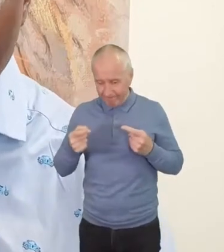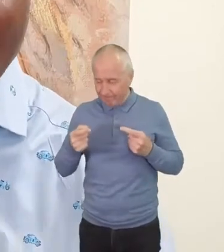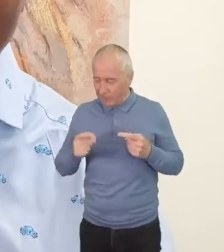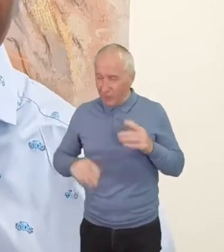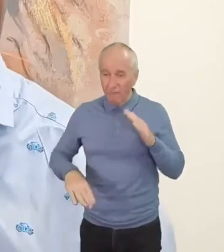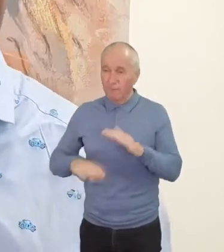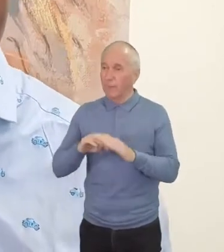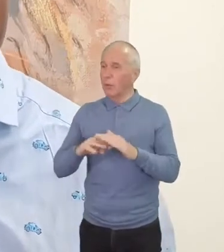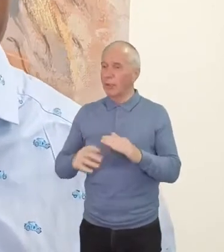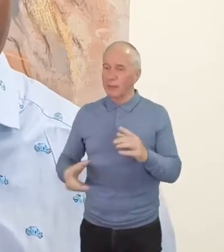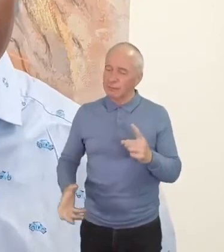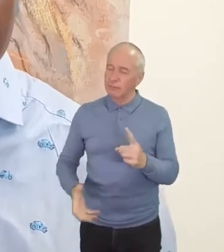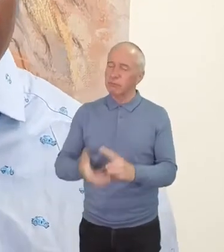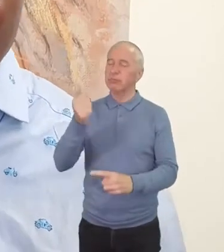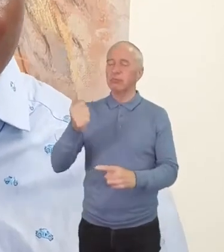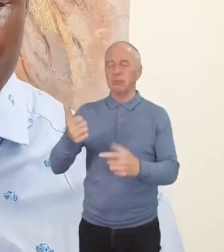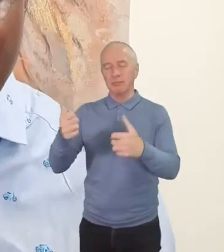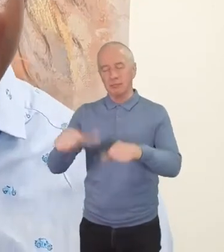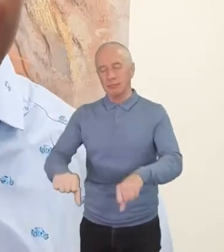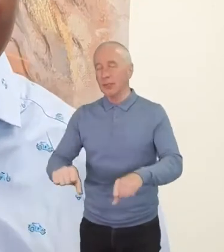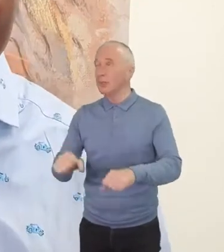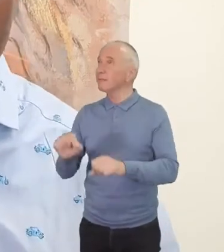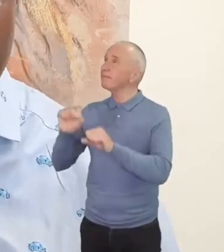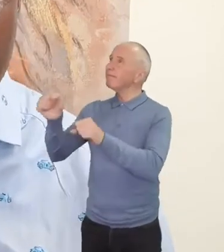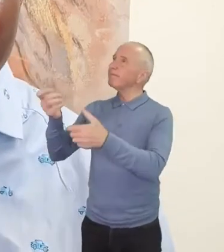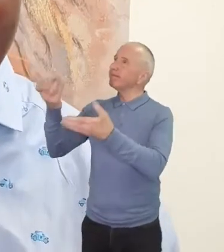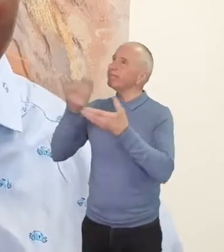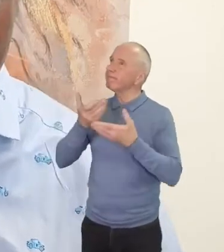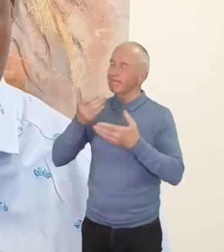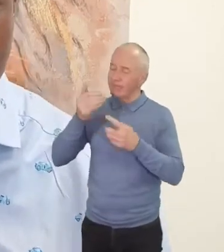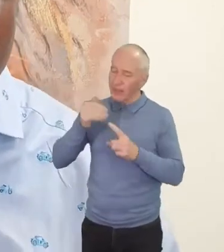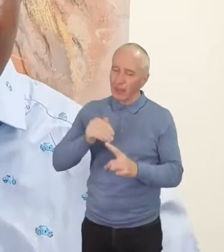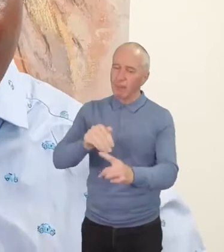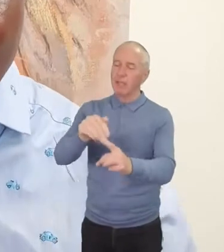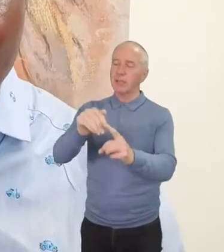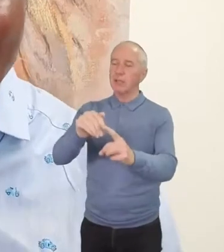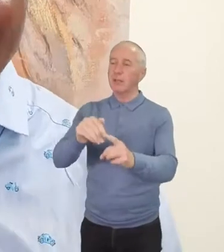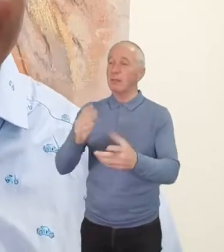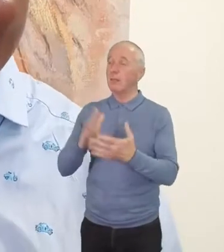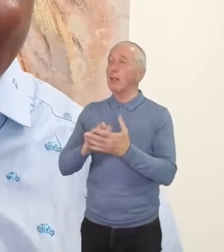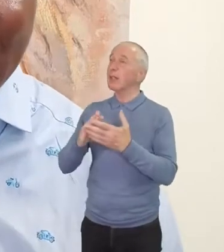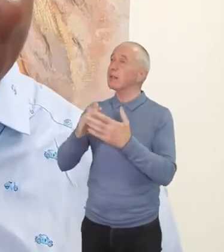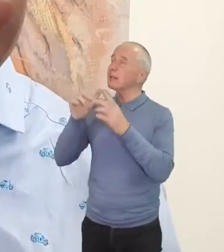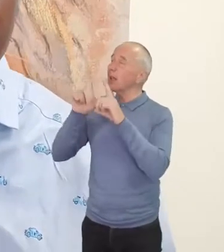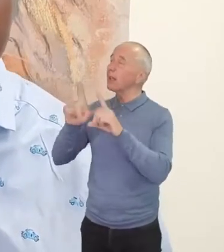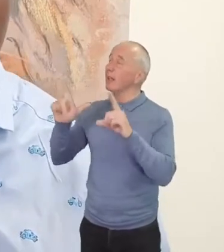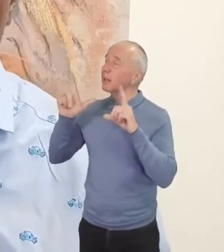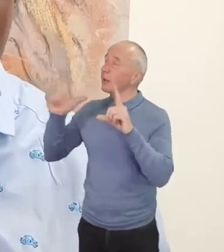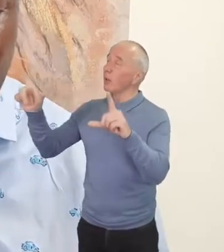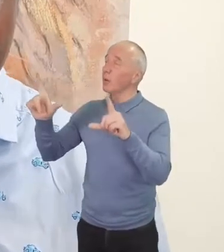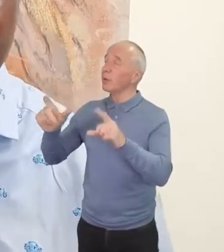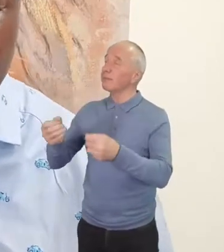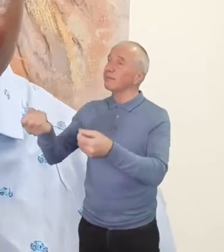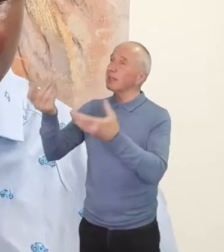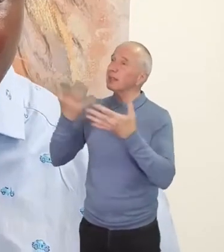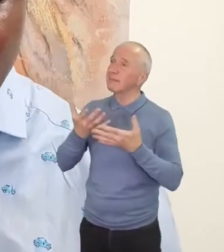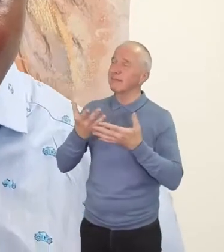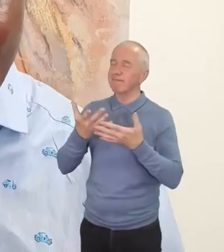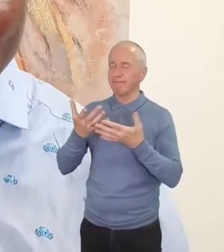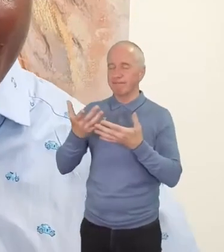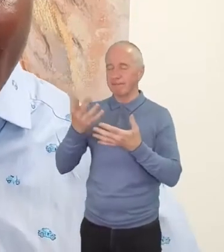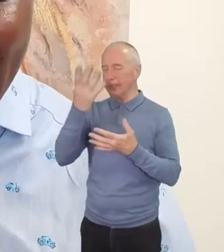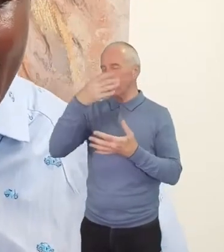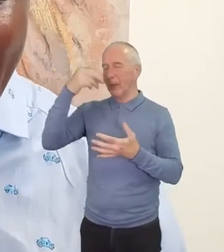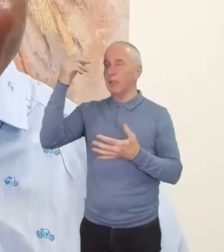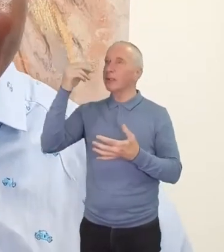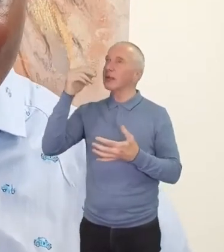commission entrusted to us. And so we come and we cry out, Lord, grant us the spirit of wisdom,